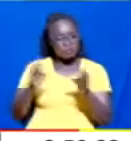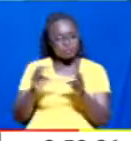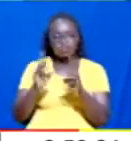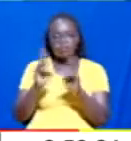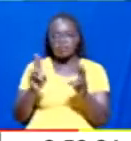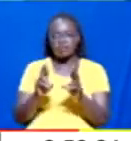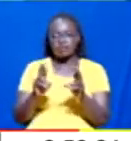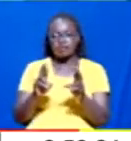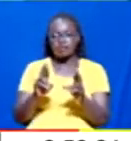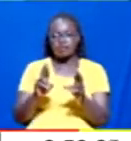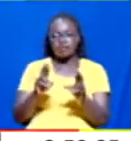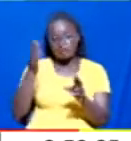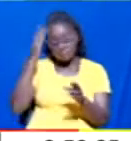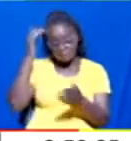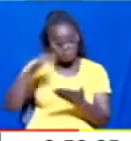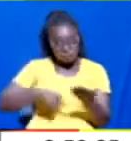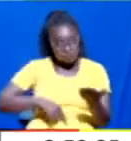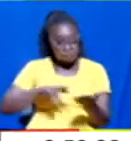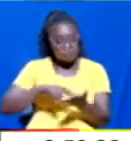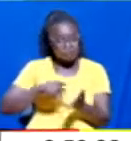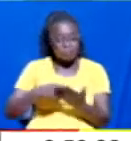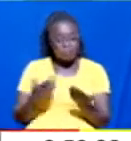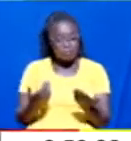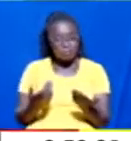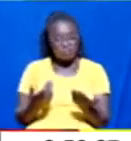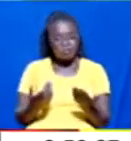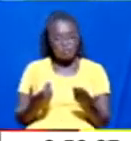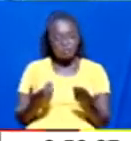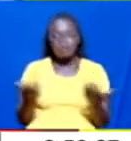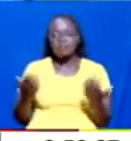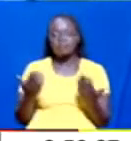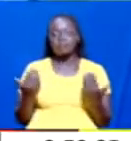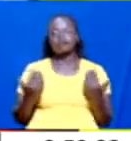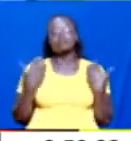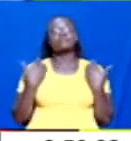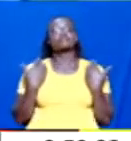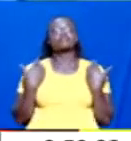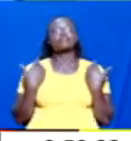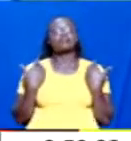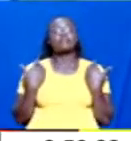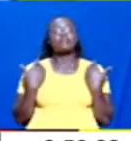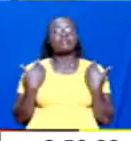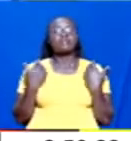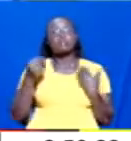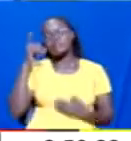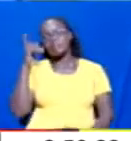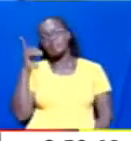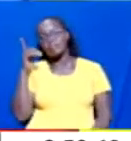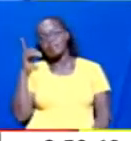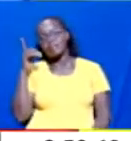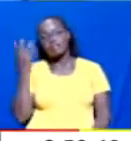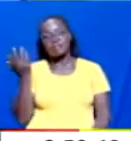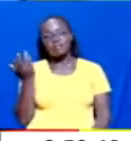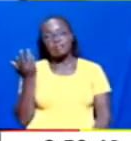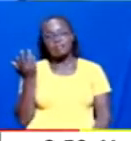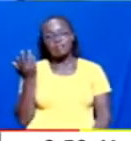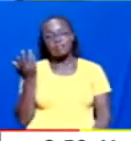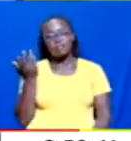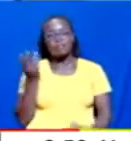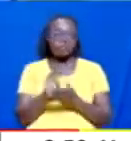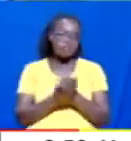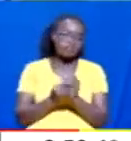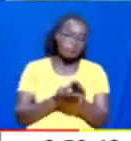what I mean by when I say original first class ready. Where we used to sleep, where we used to wake up, we used to wash our